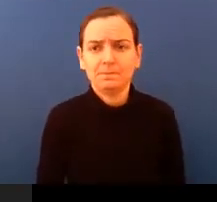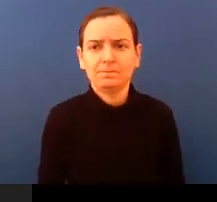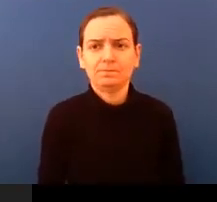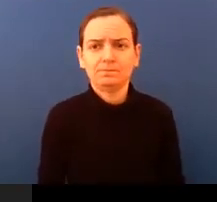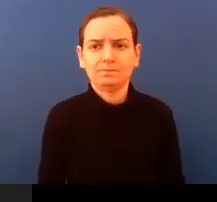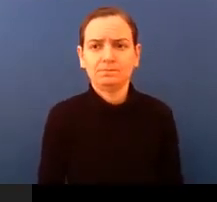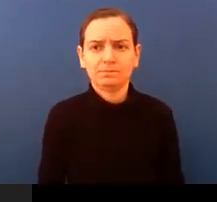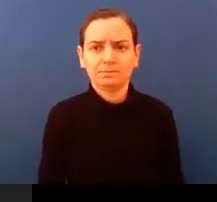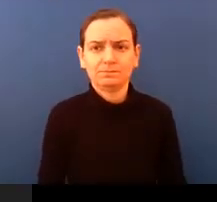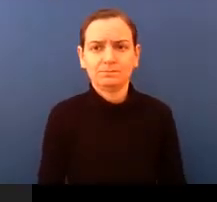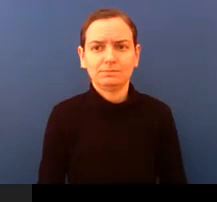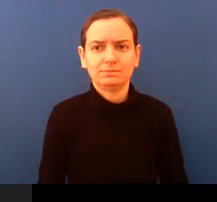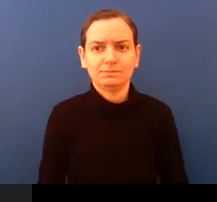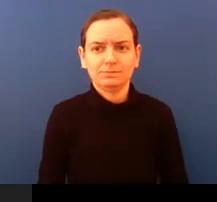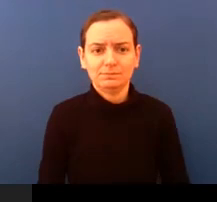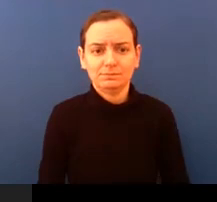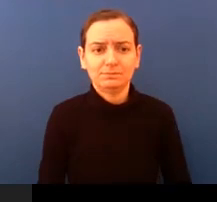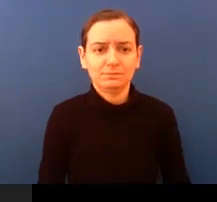what works best for you.